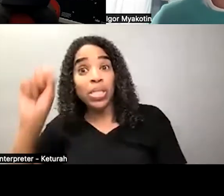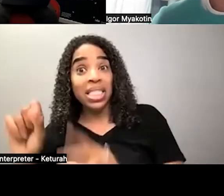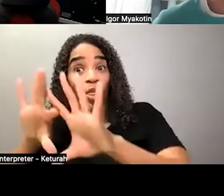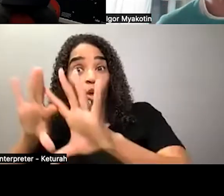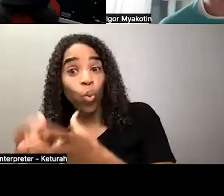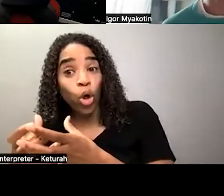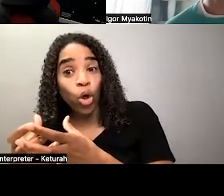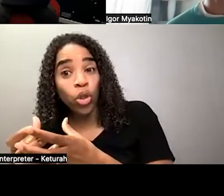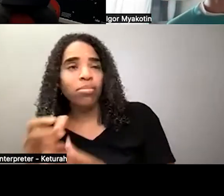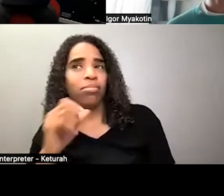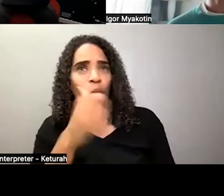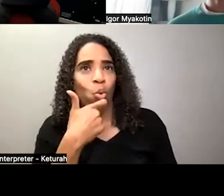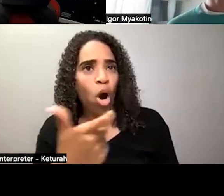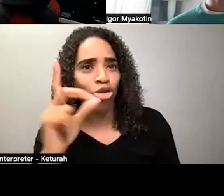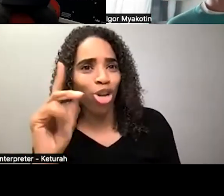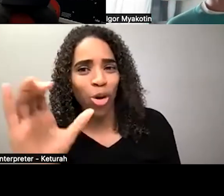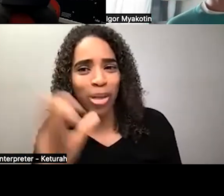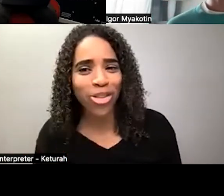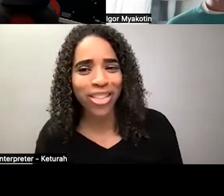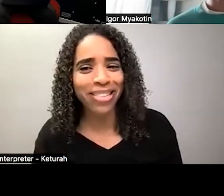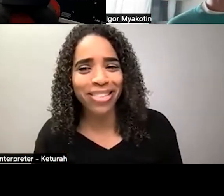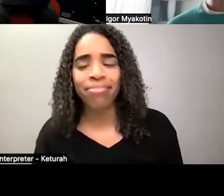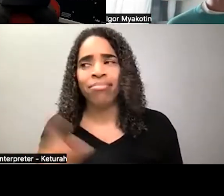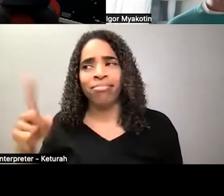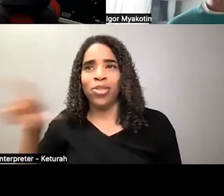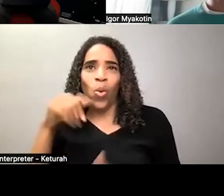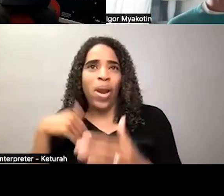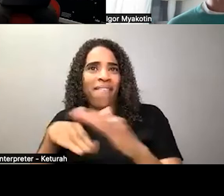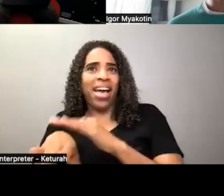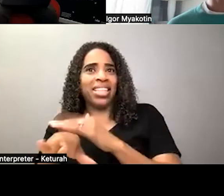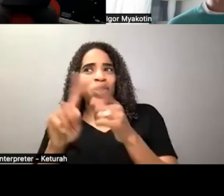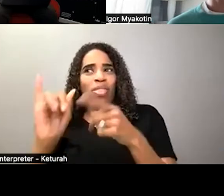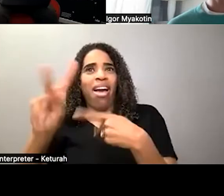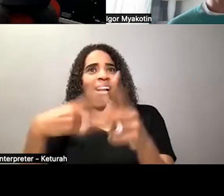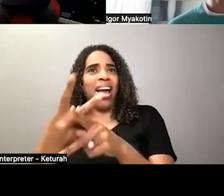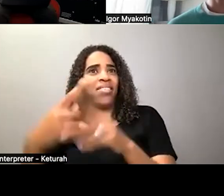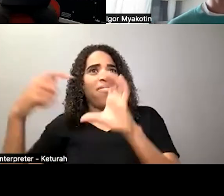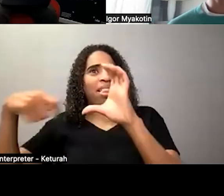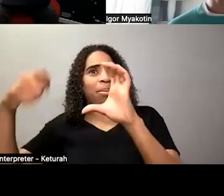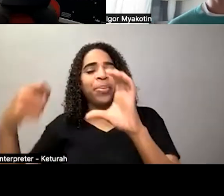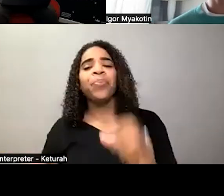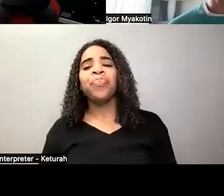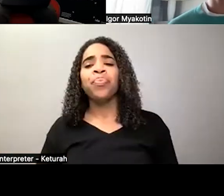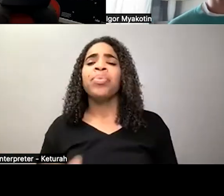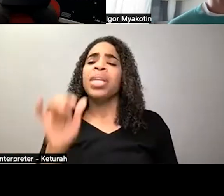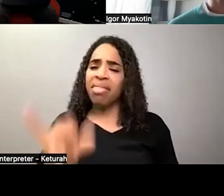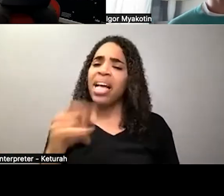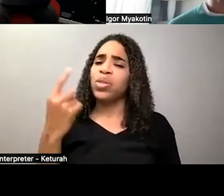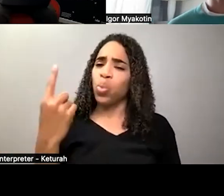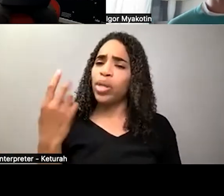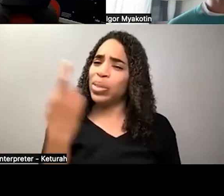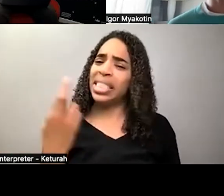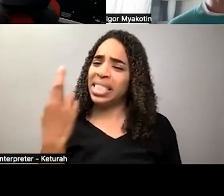watch documentaries. You don't really have access to them, and that's something that's one of the reasons that makes